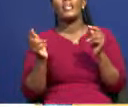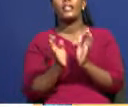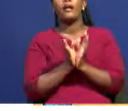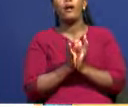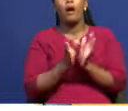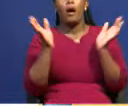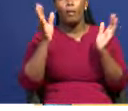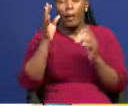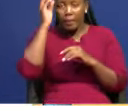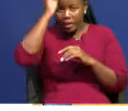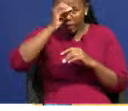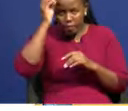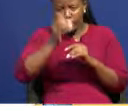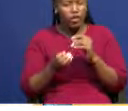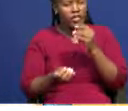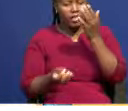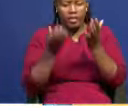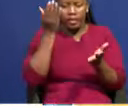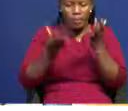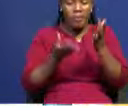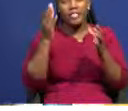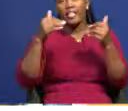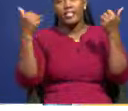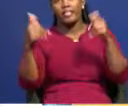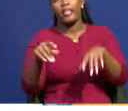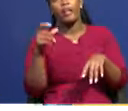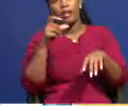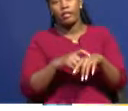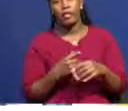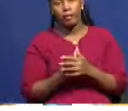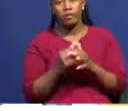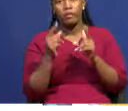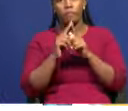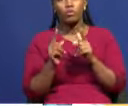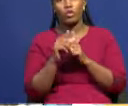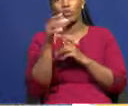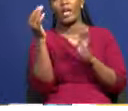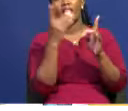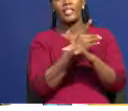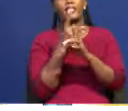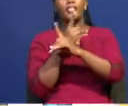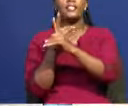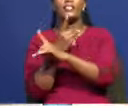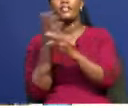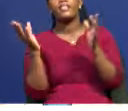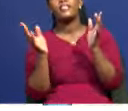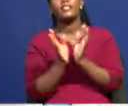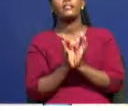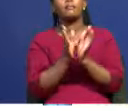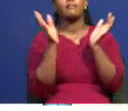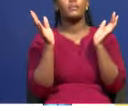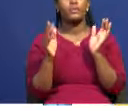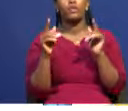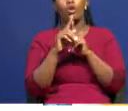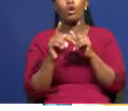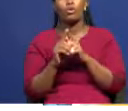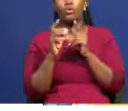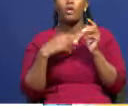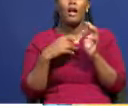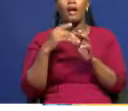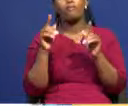every time during the process. And you can see other public opinion survey organizations like InfoTax, they also bring and